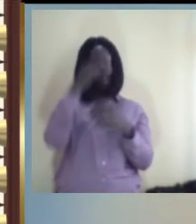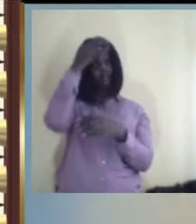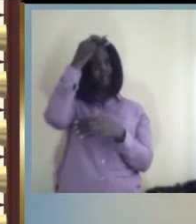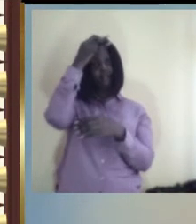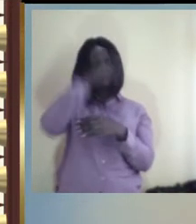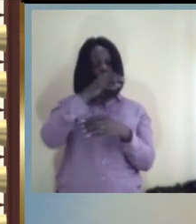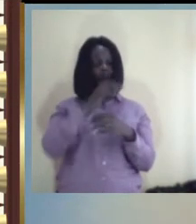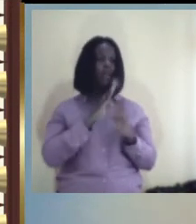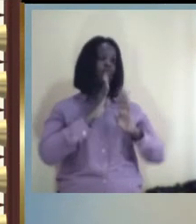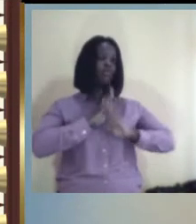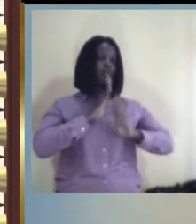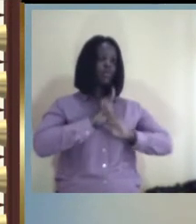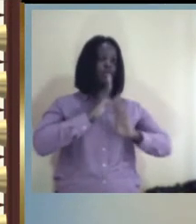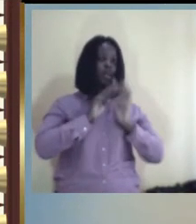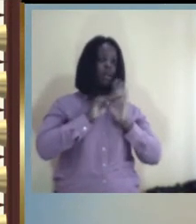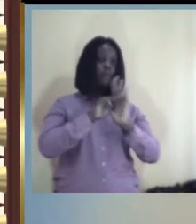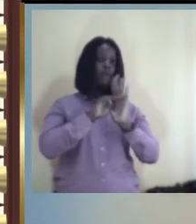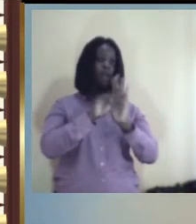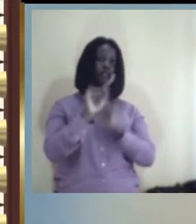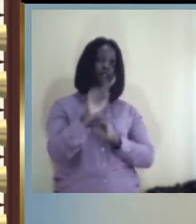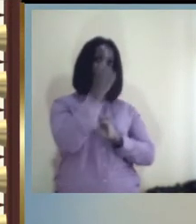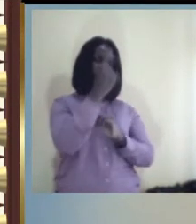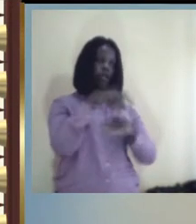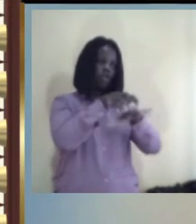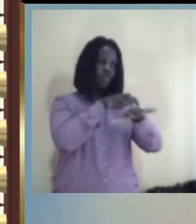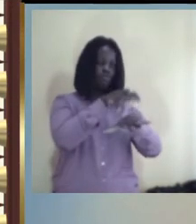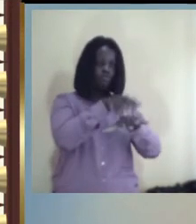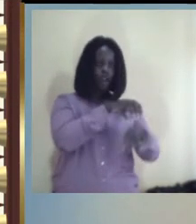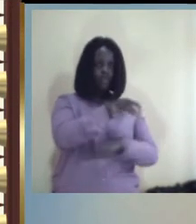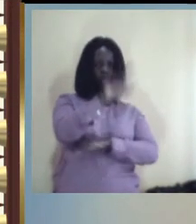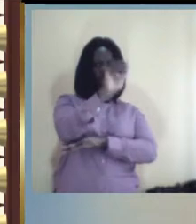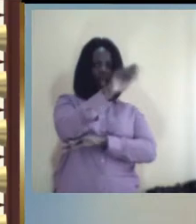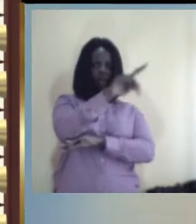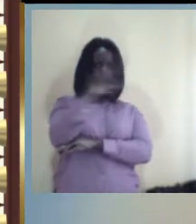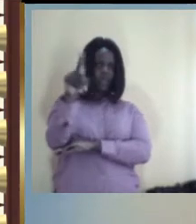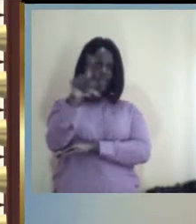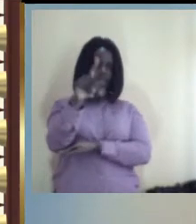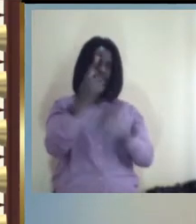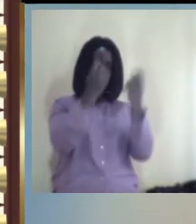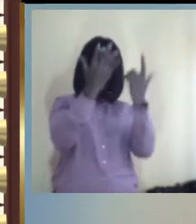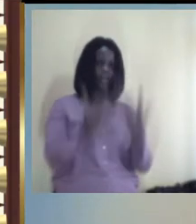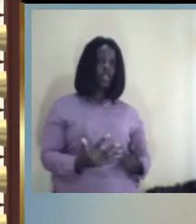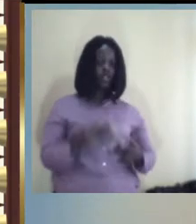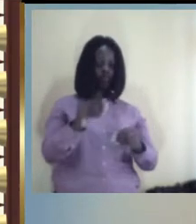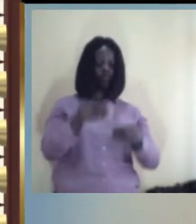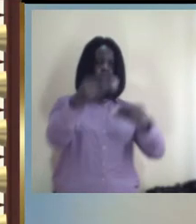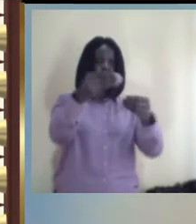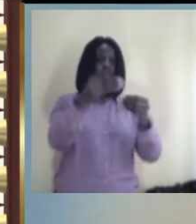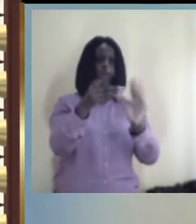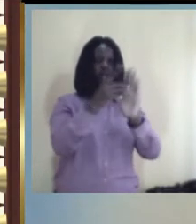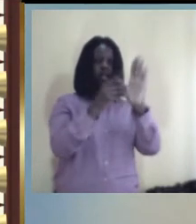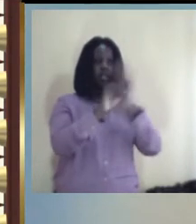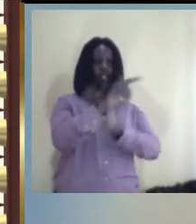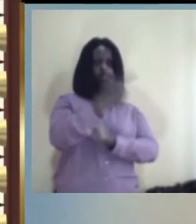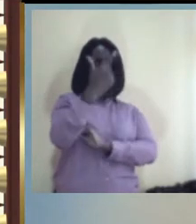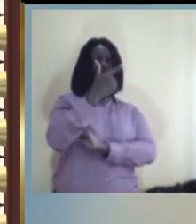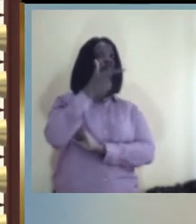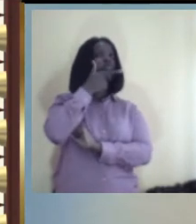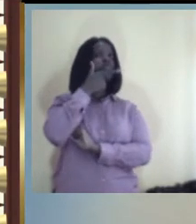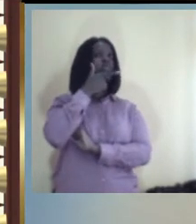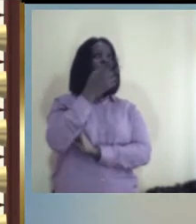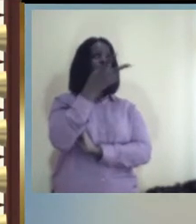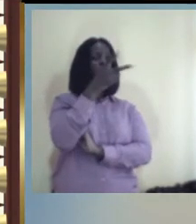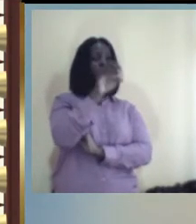model. The first draft of the APP and budget was presented to the committee on the 7th of December 2019.